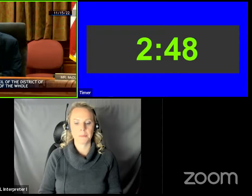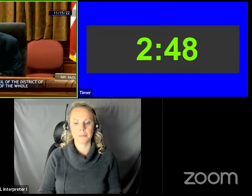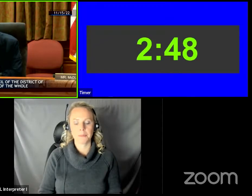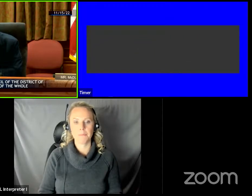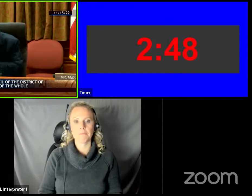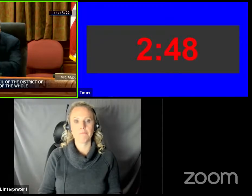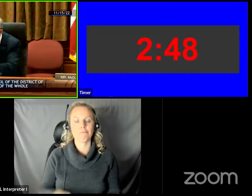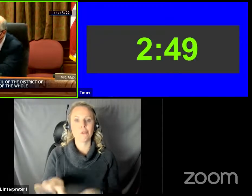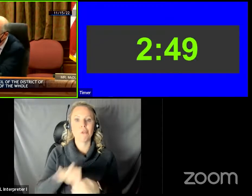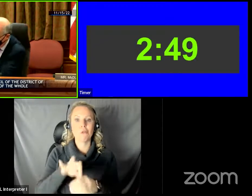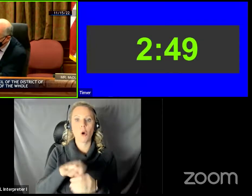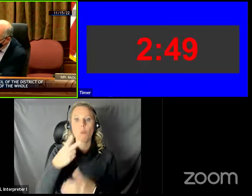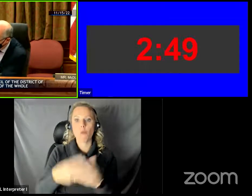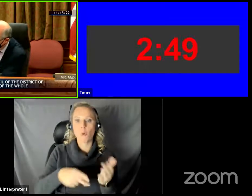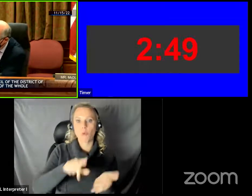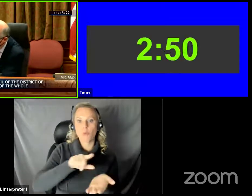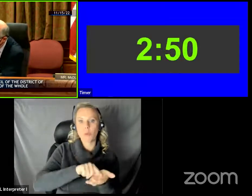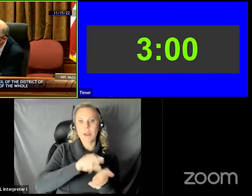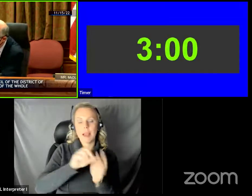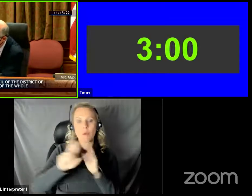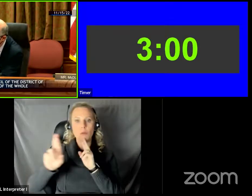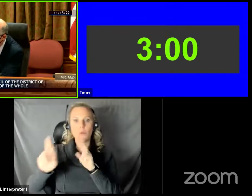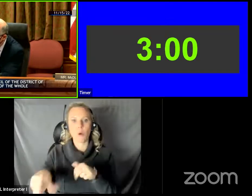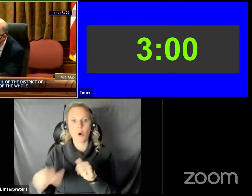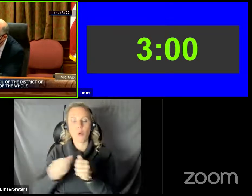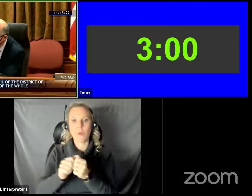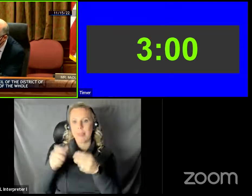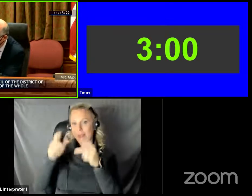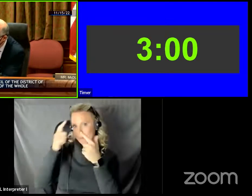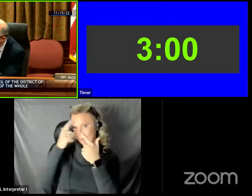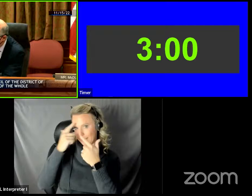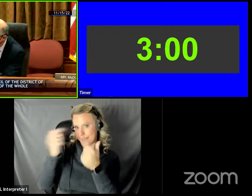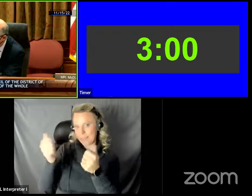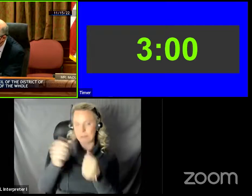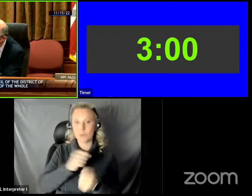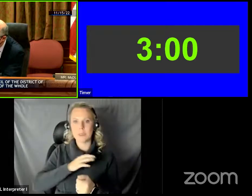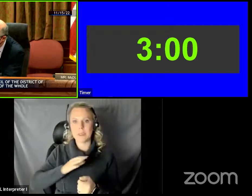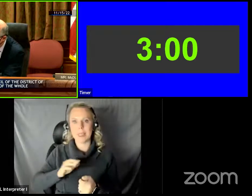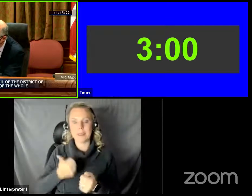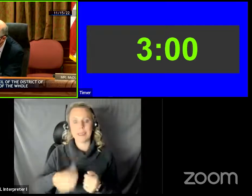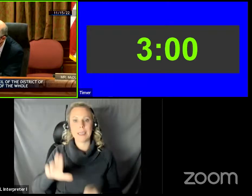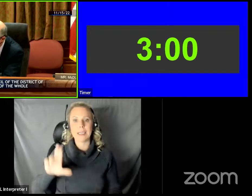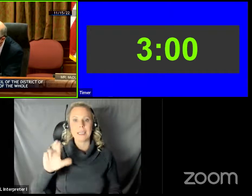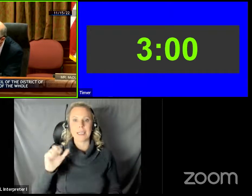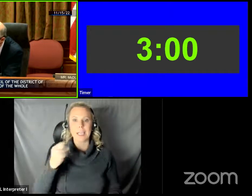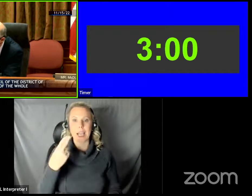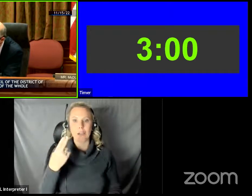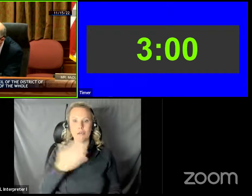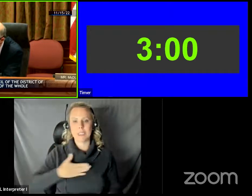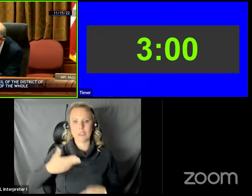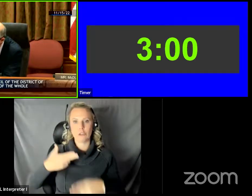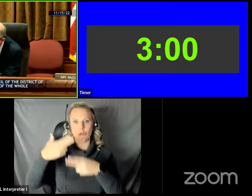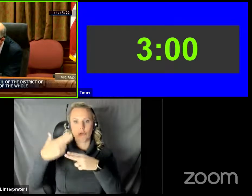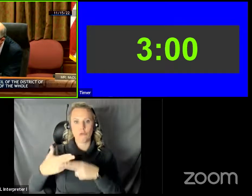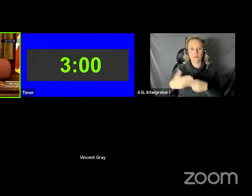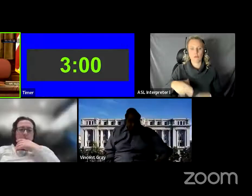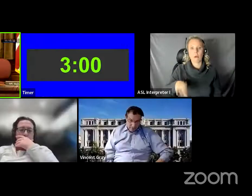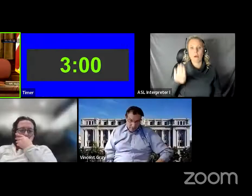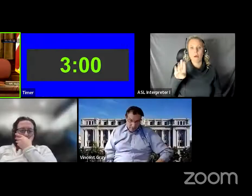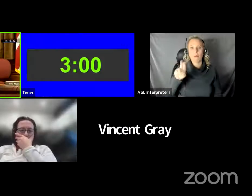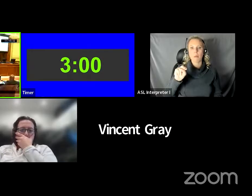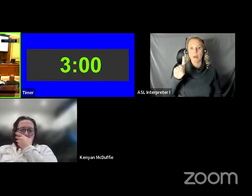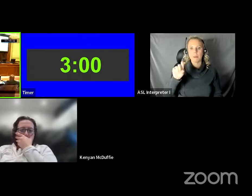The vote will be on both the print and report with leave for staff. All those, Mr. Cash, would you please call the roll? Councilmember